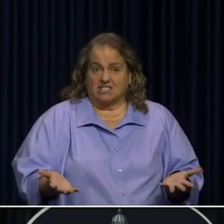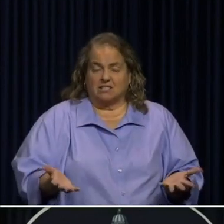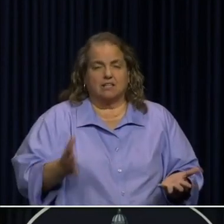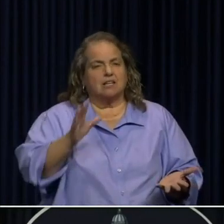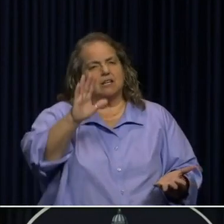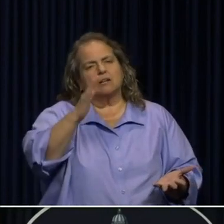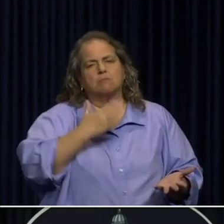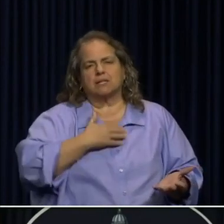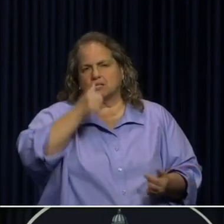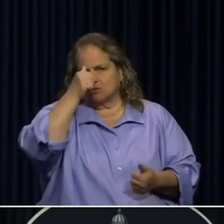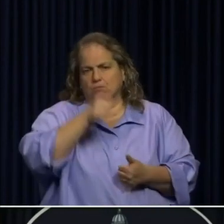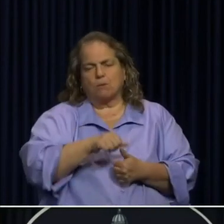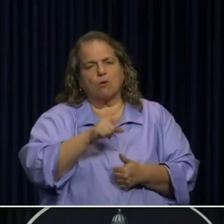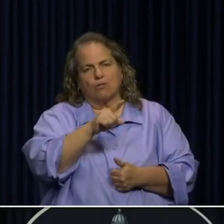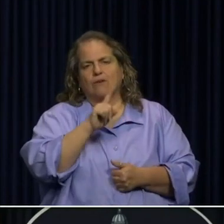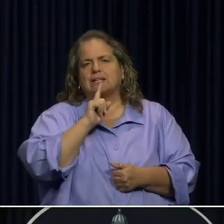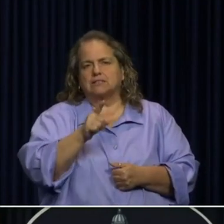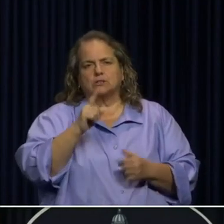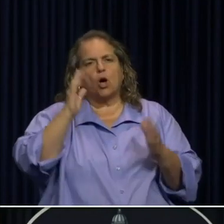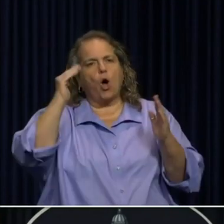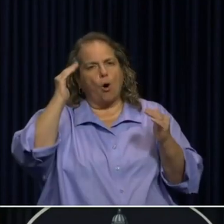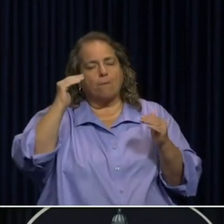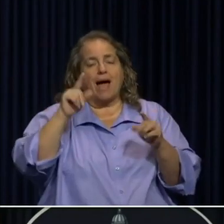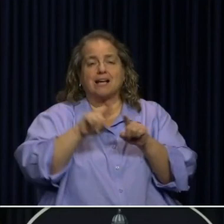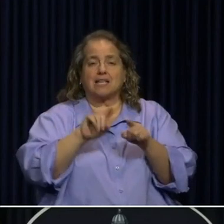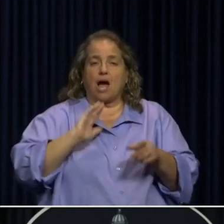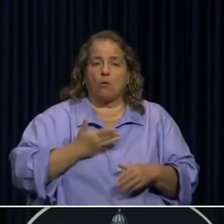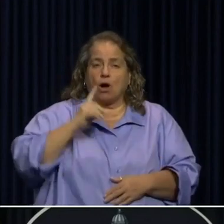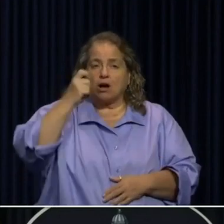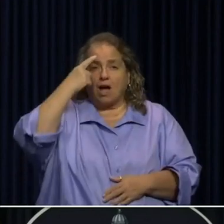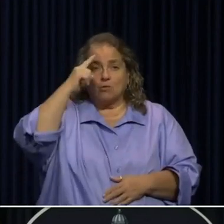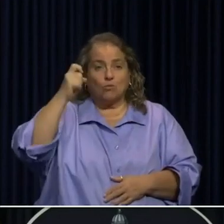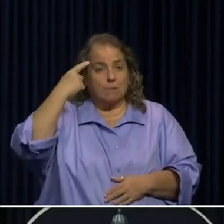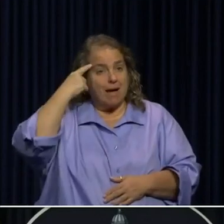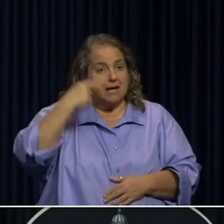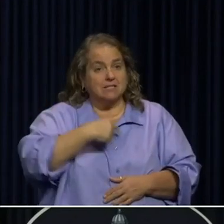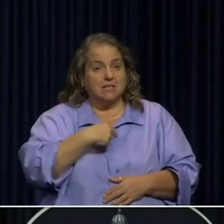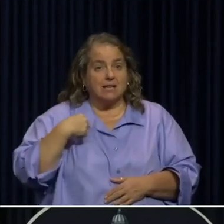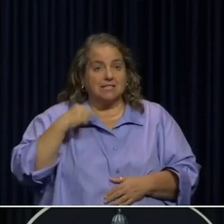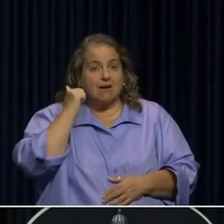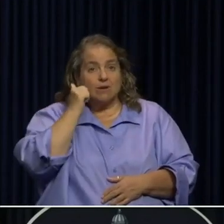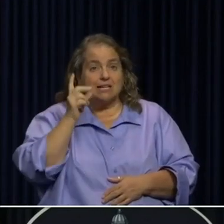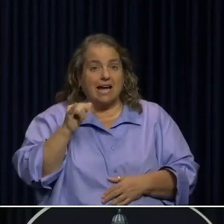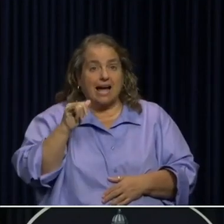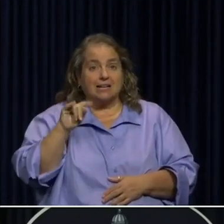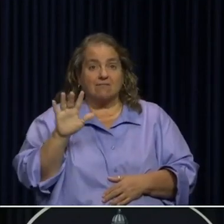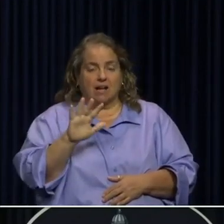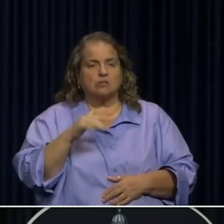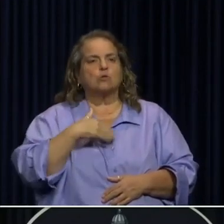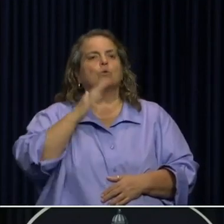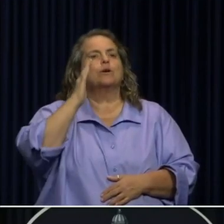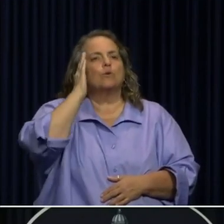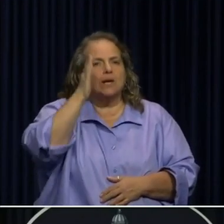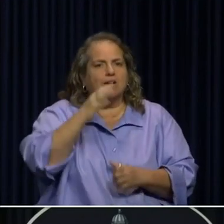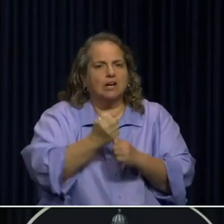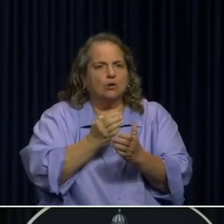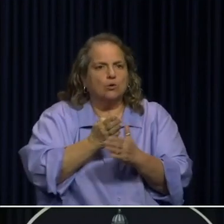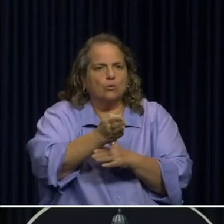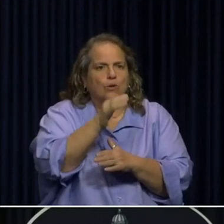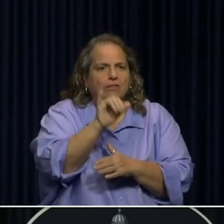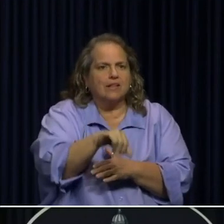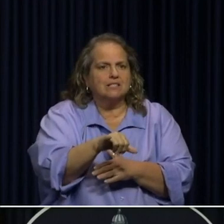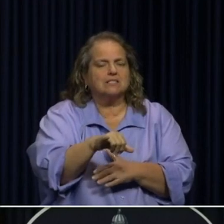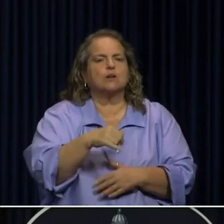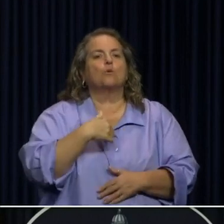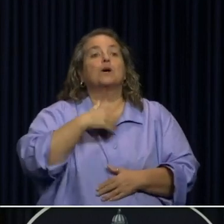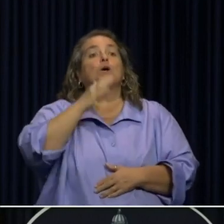hope. As our governor reminds us every day at 5. We will get through this. We